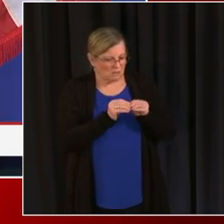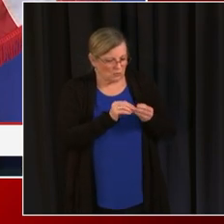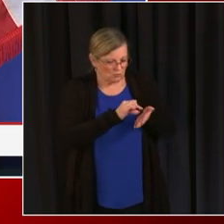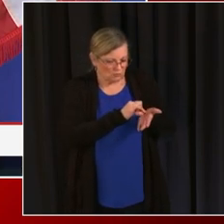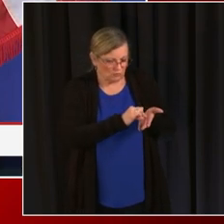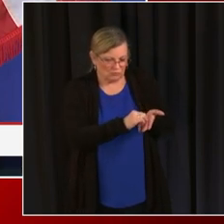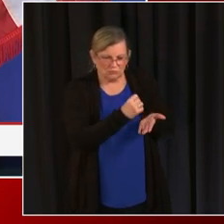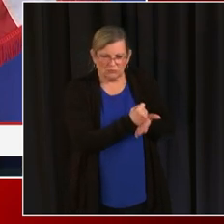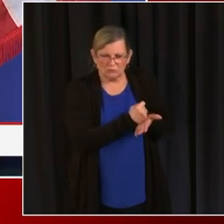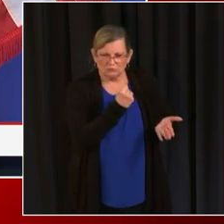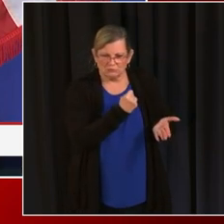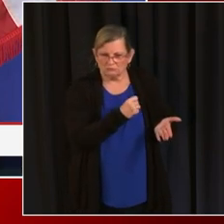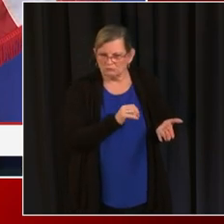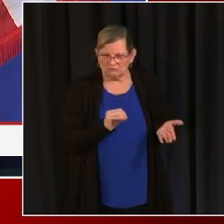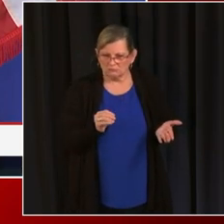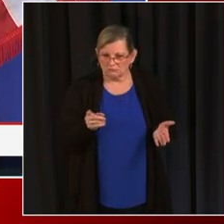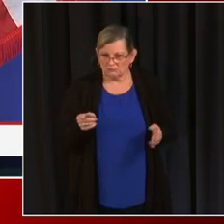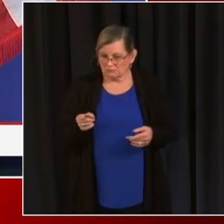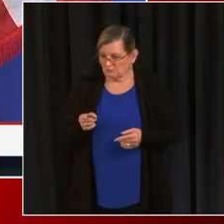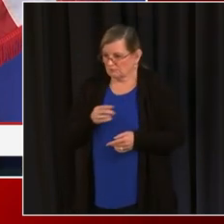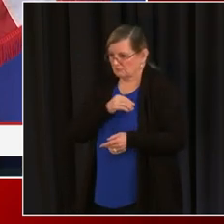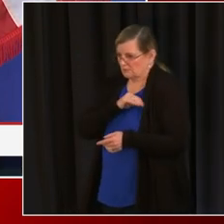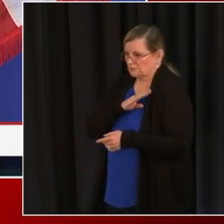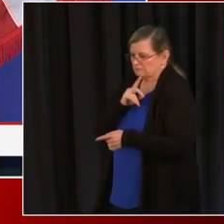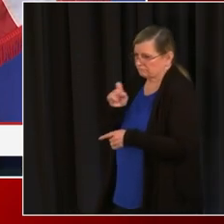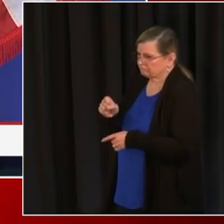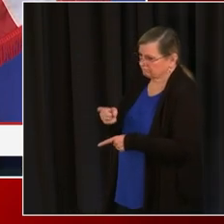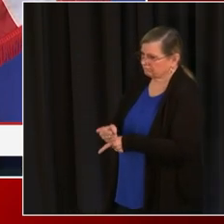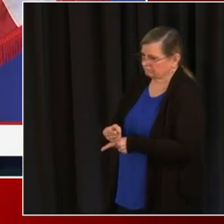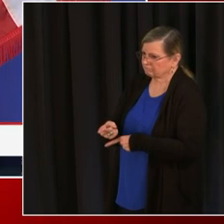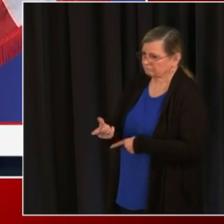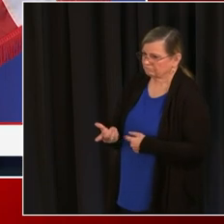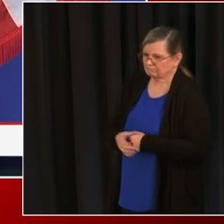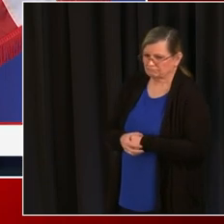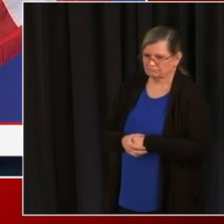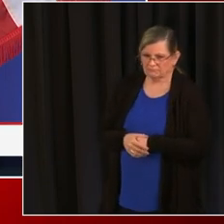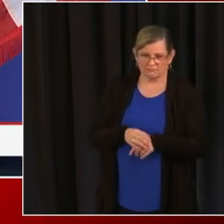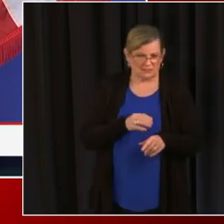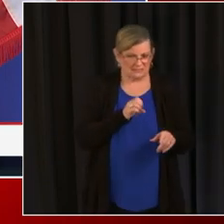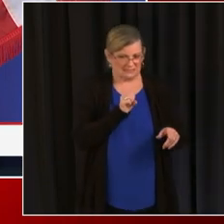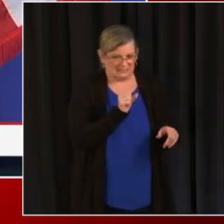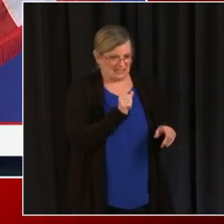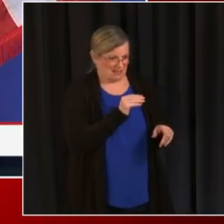together. That's correct. So, I don't know, do you think